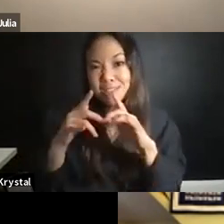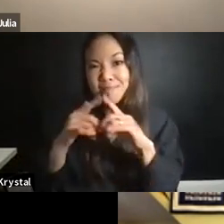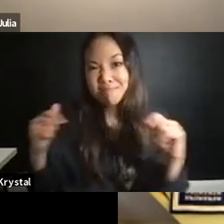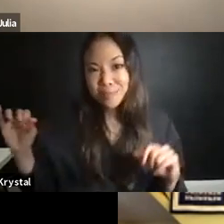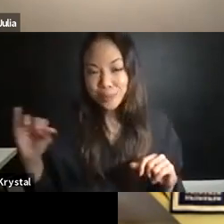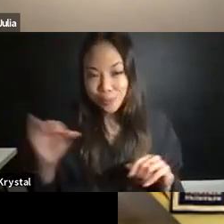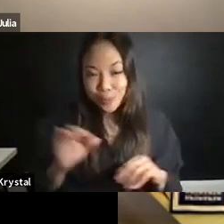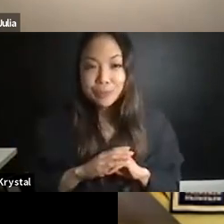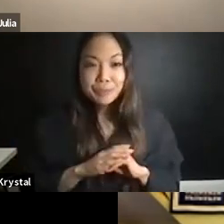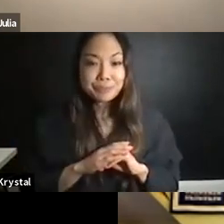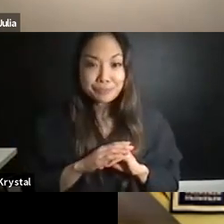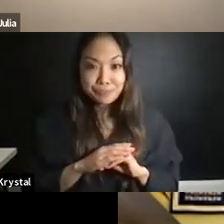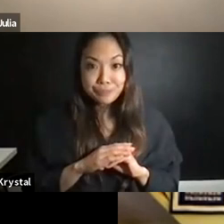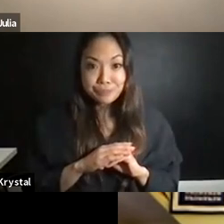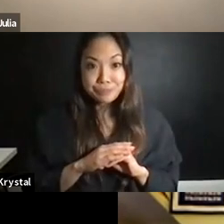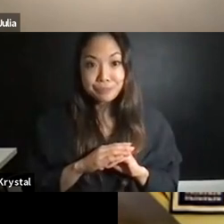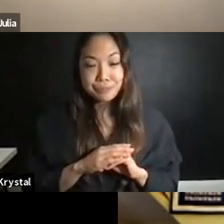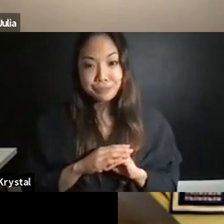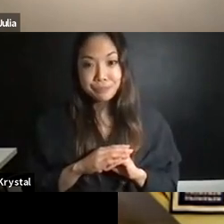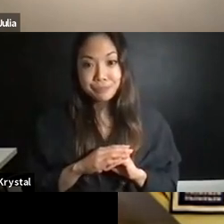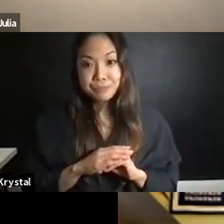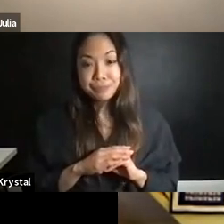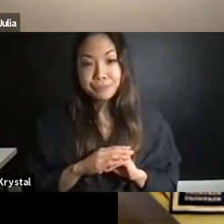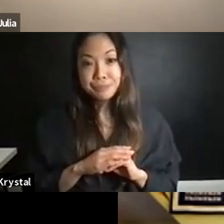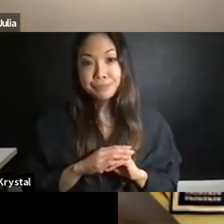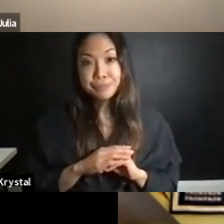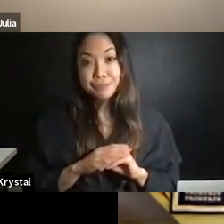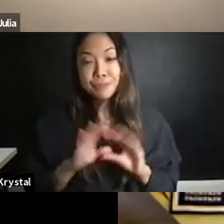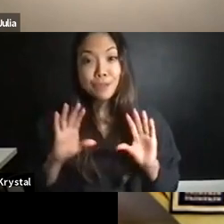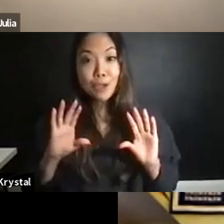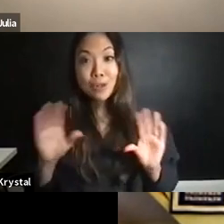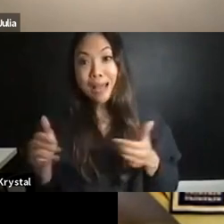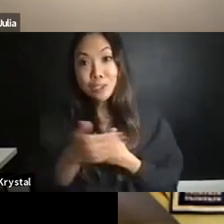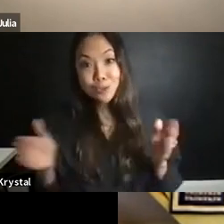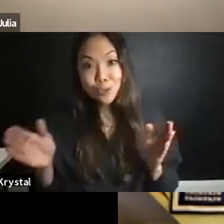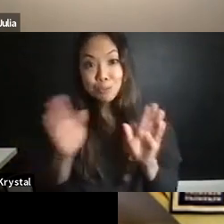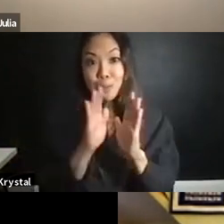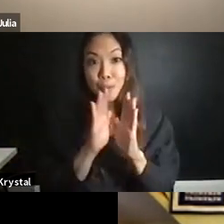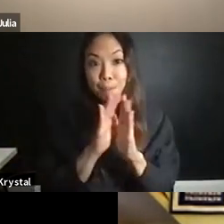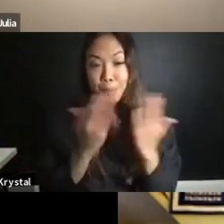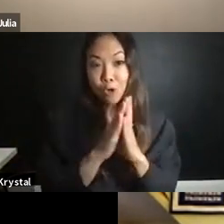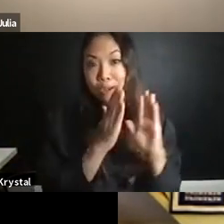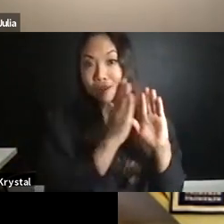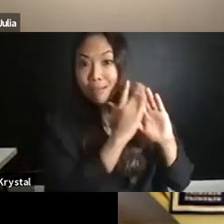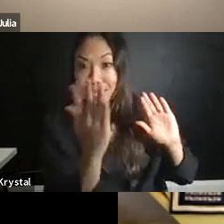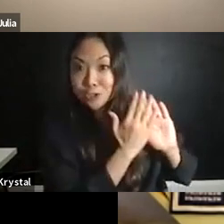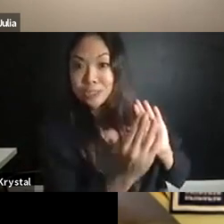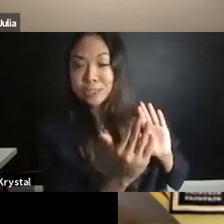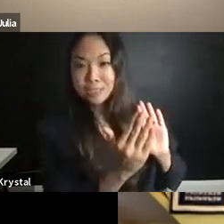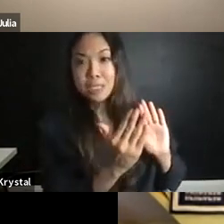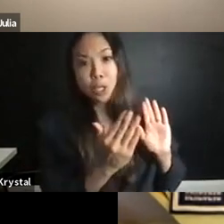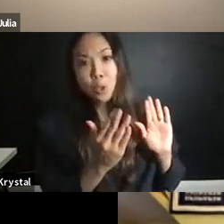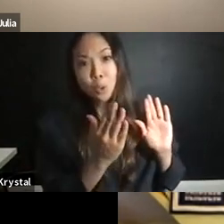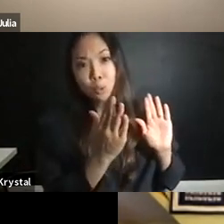in regards to classroom collections we are growing those but a